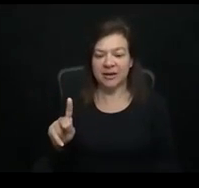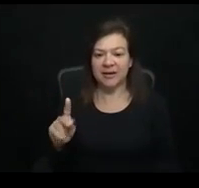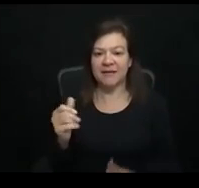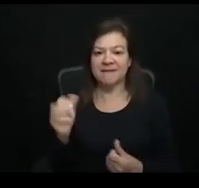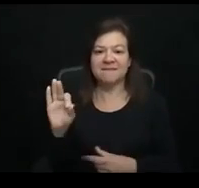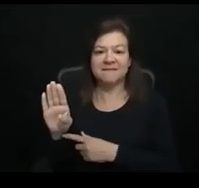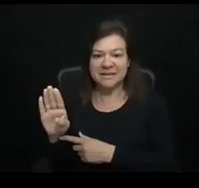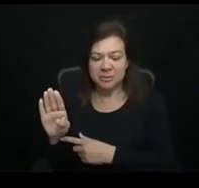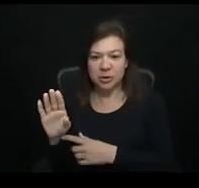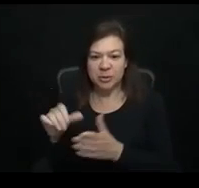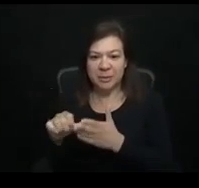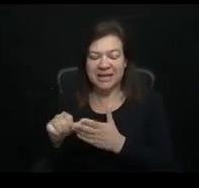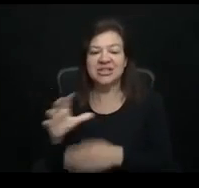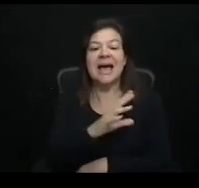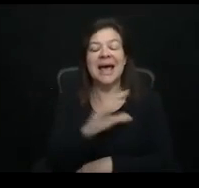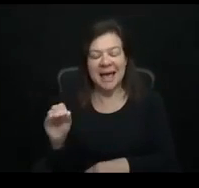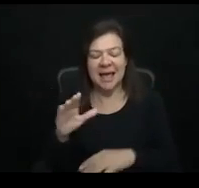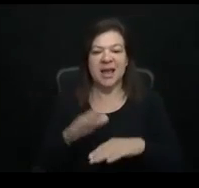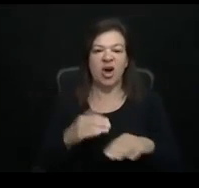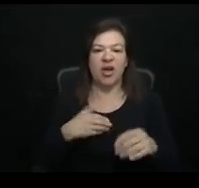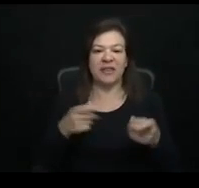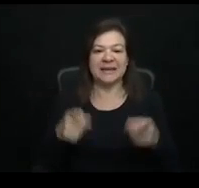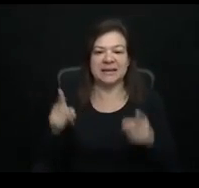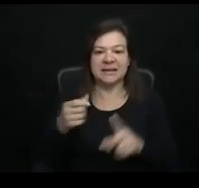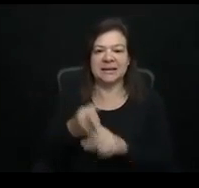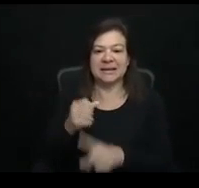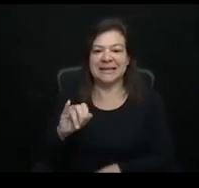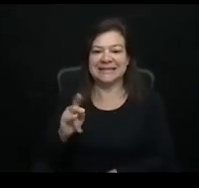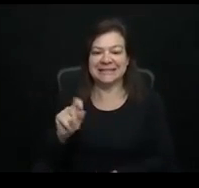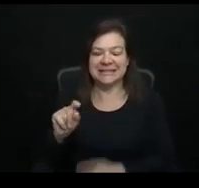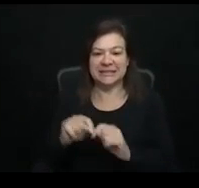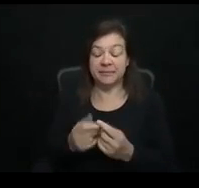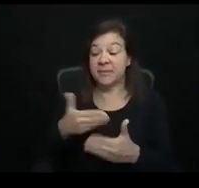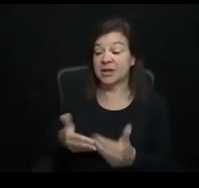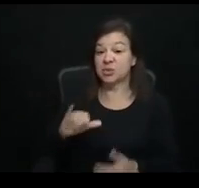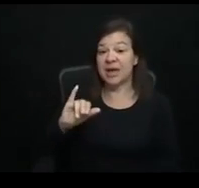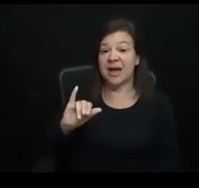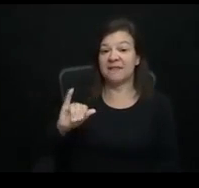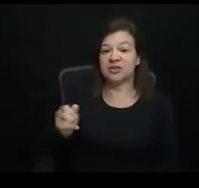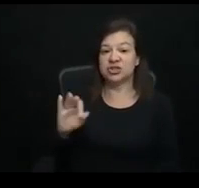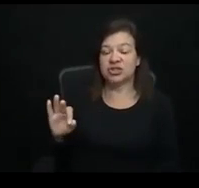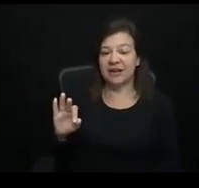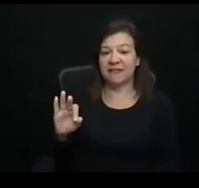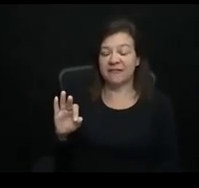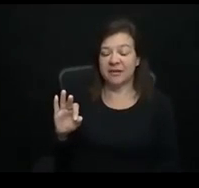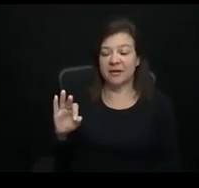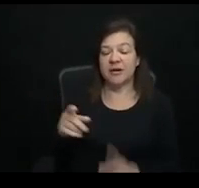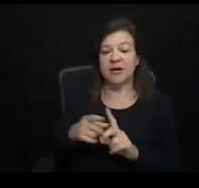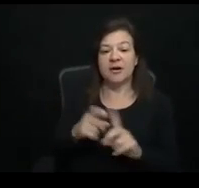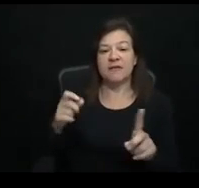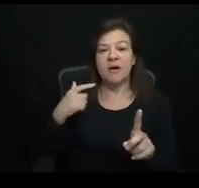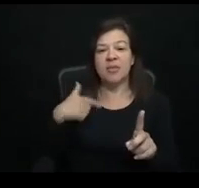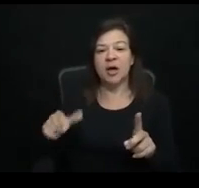Creek Fire. Next, we have Jeff Serber, Great Basin Team Operations Section Chief. He's going to give you a Google Earth flyover